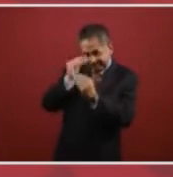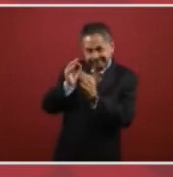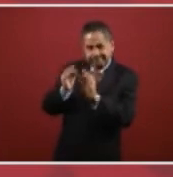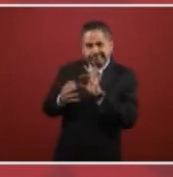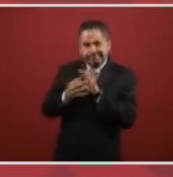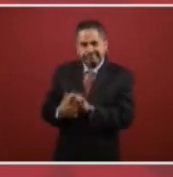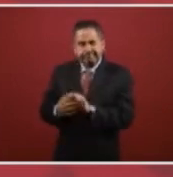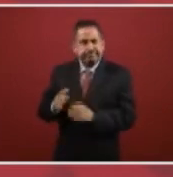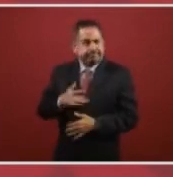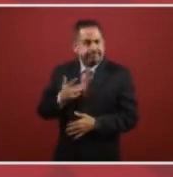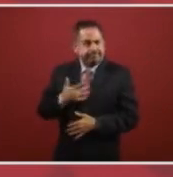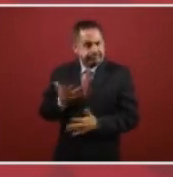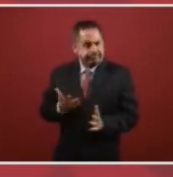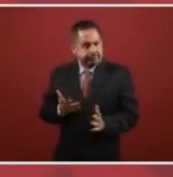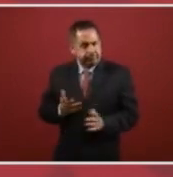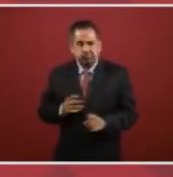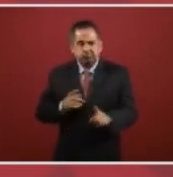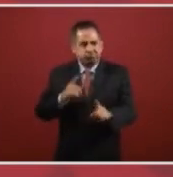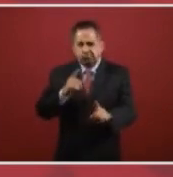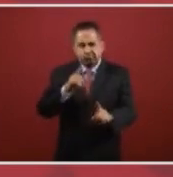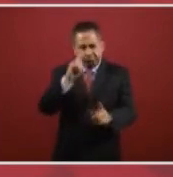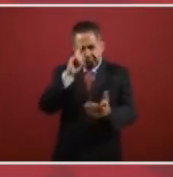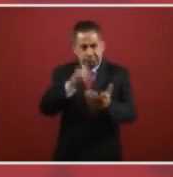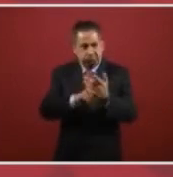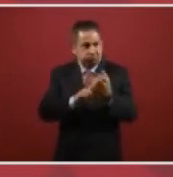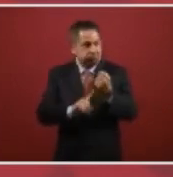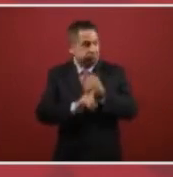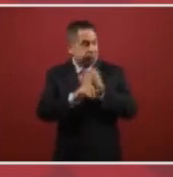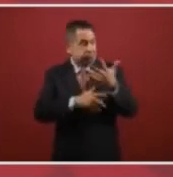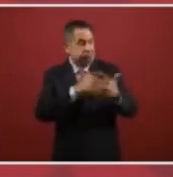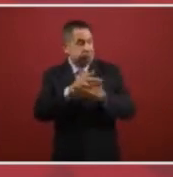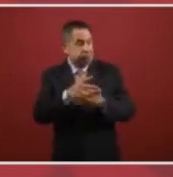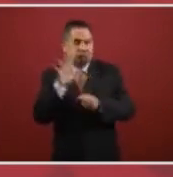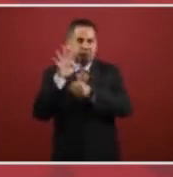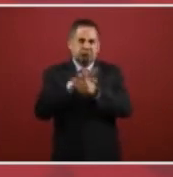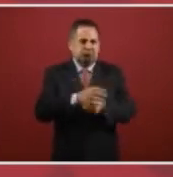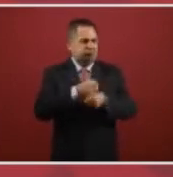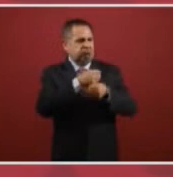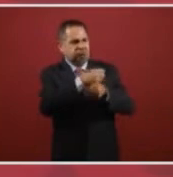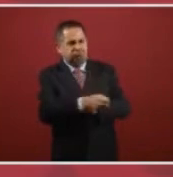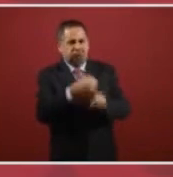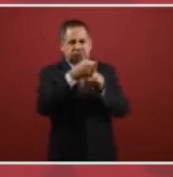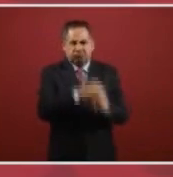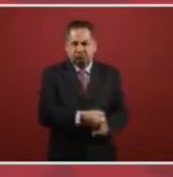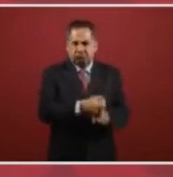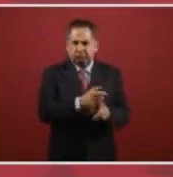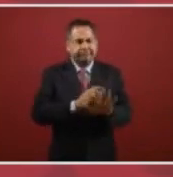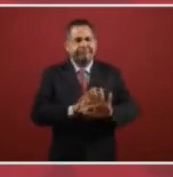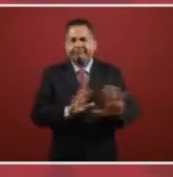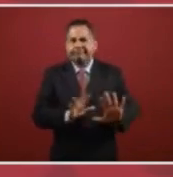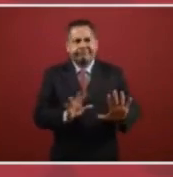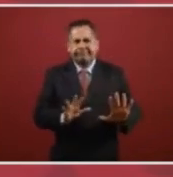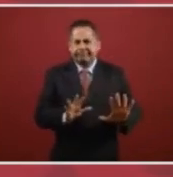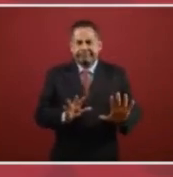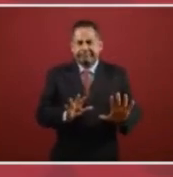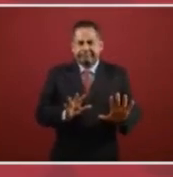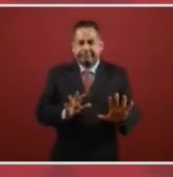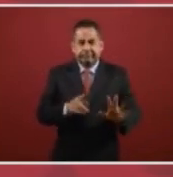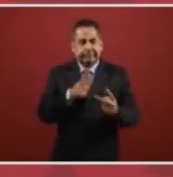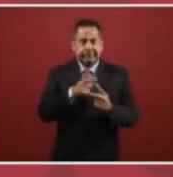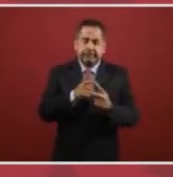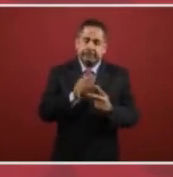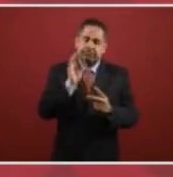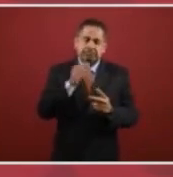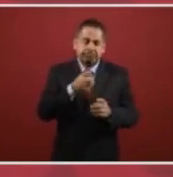I do not believe in the use of violence and force as an option, as